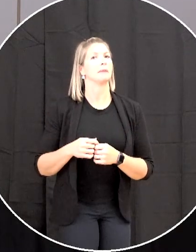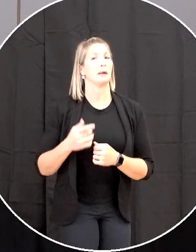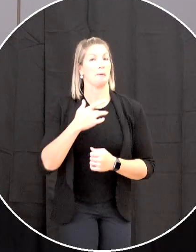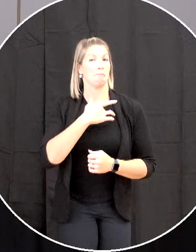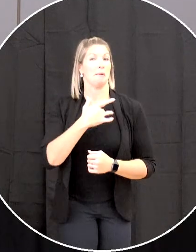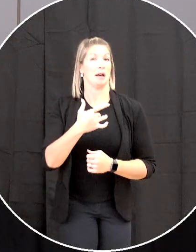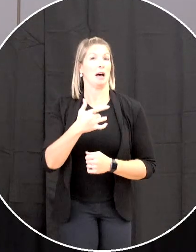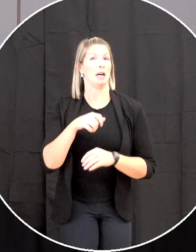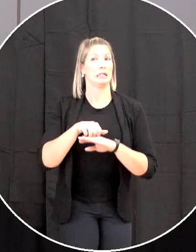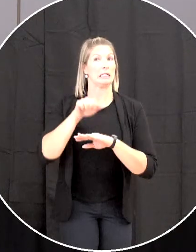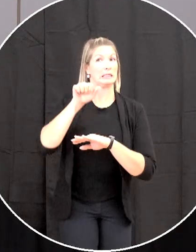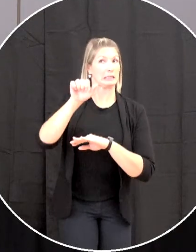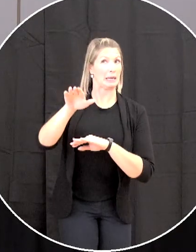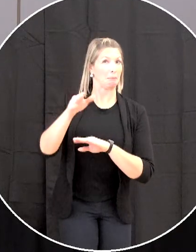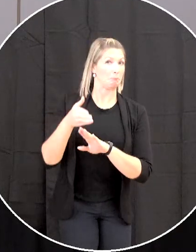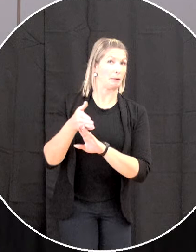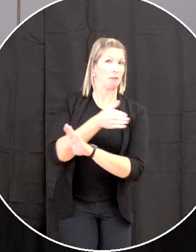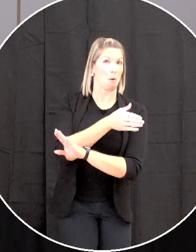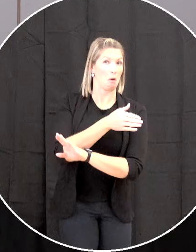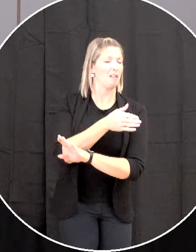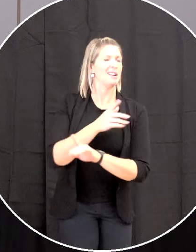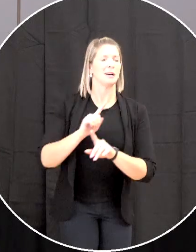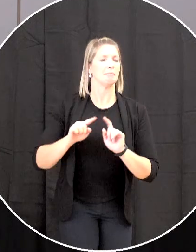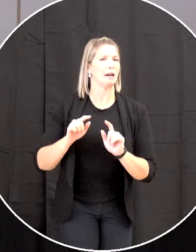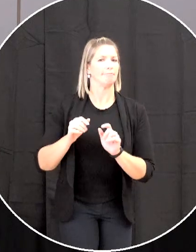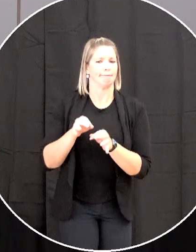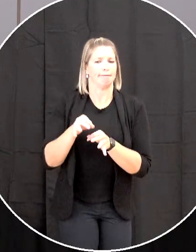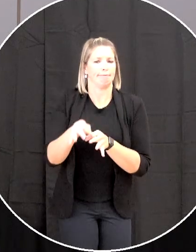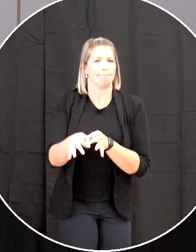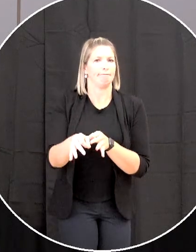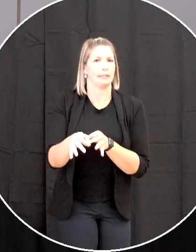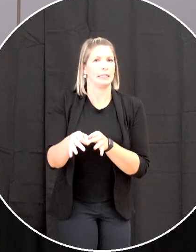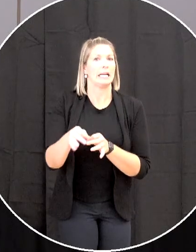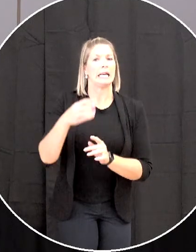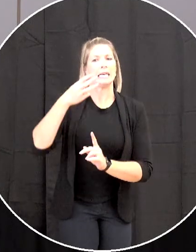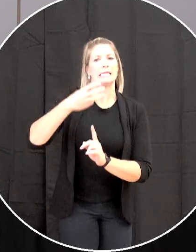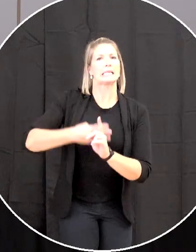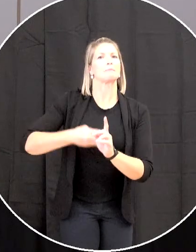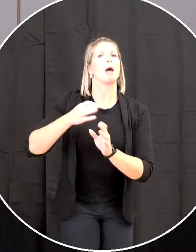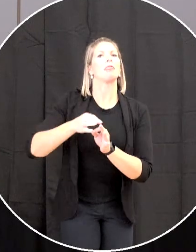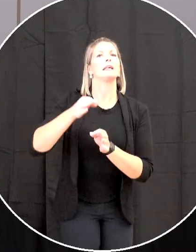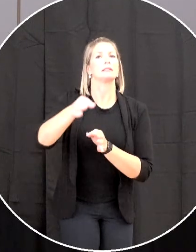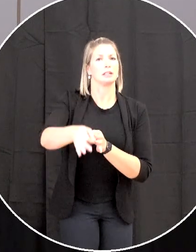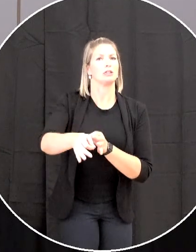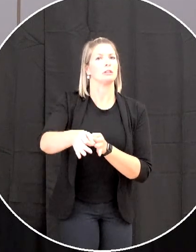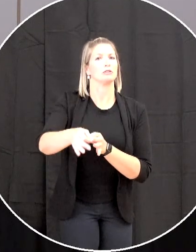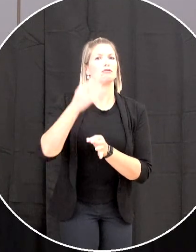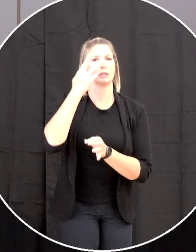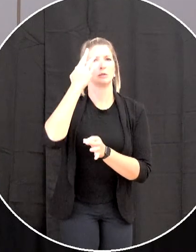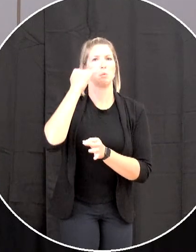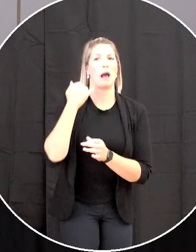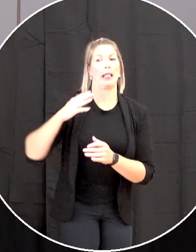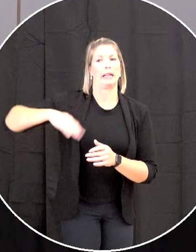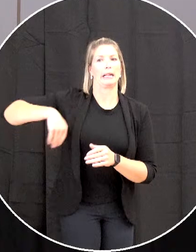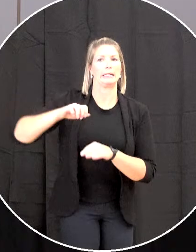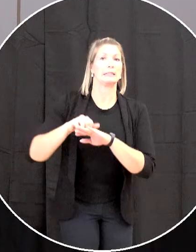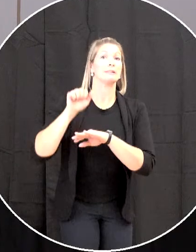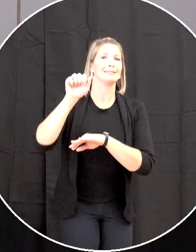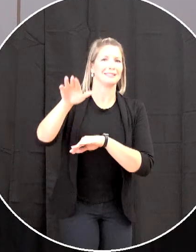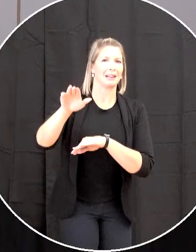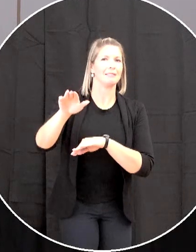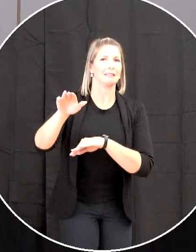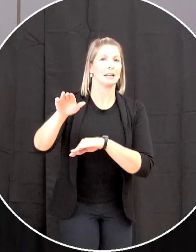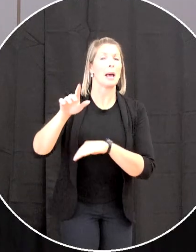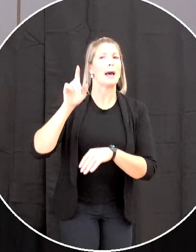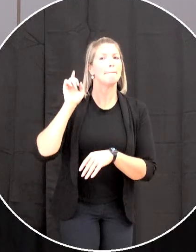earlier to be approved by this time of year. But they've given a 6-month extension, so that will mean that they've asked us to send it to the department